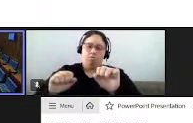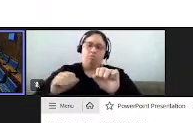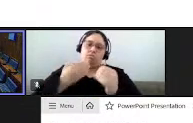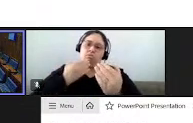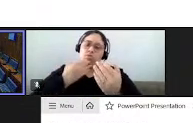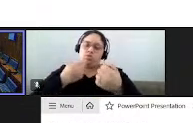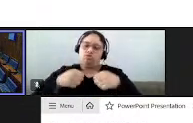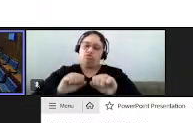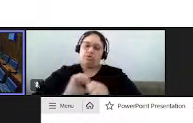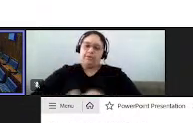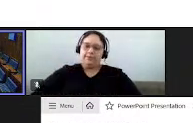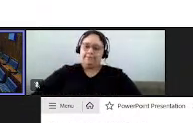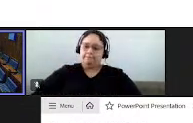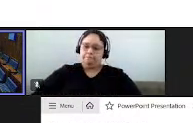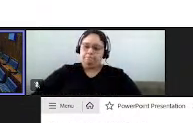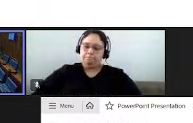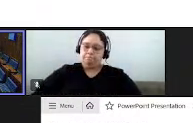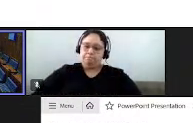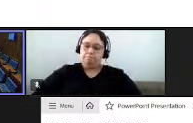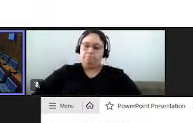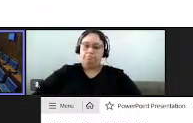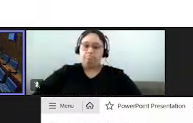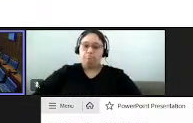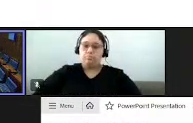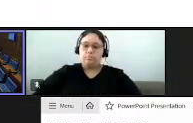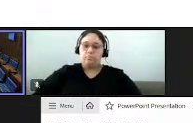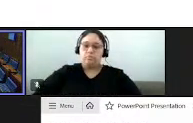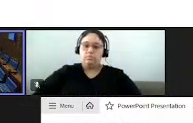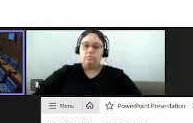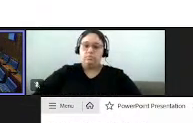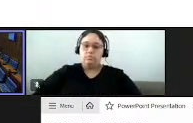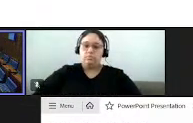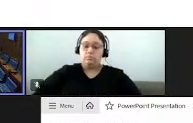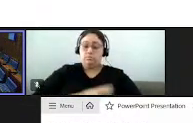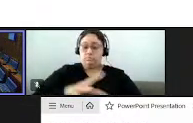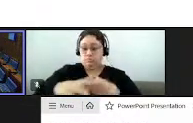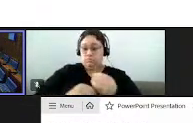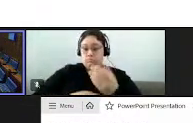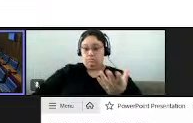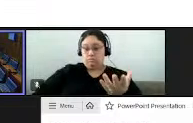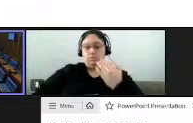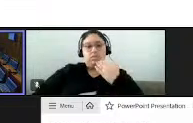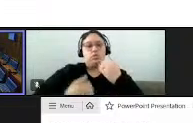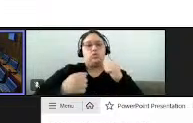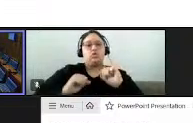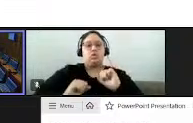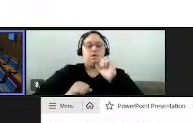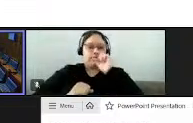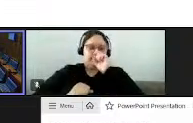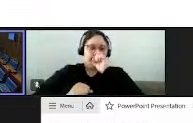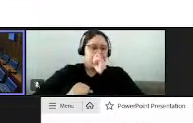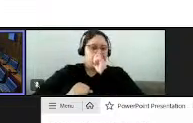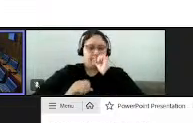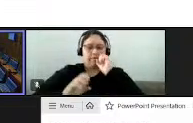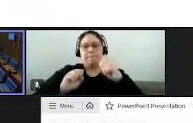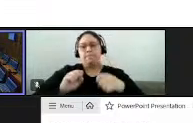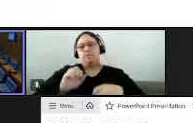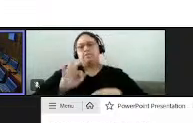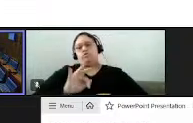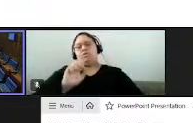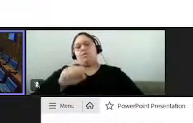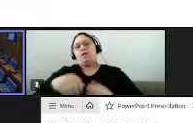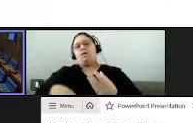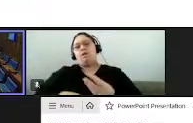Thank you, Madam Chair. Thank you so much, Ms. Bashir. Mr. Secretary. Chairperson, thank you, Chairperson. If Ms. Bashir can maybe just also